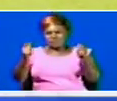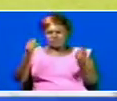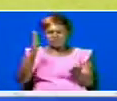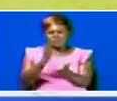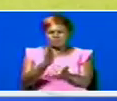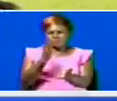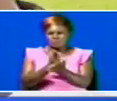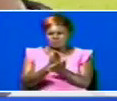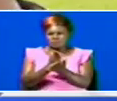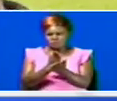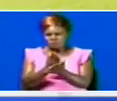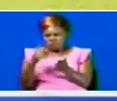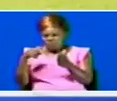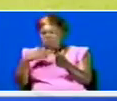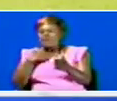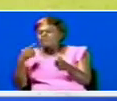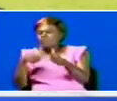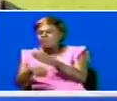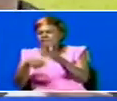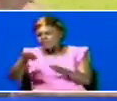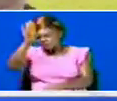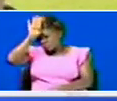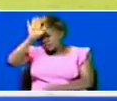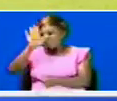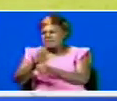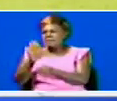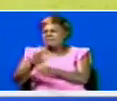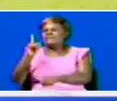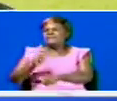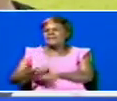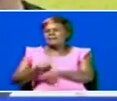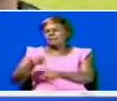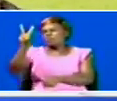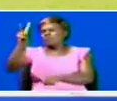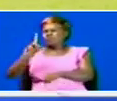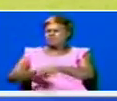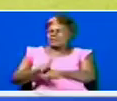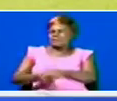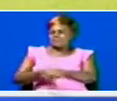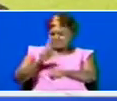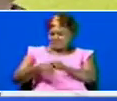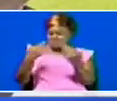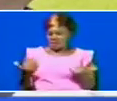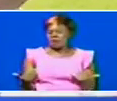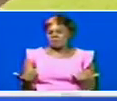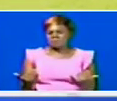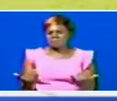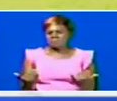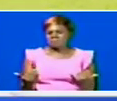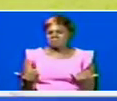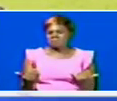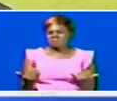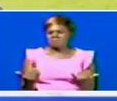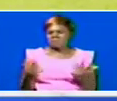we've been knocking to the doors in Dubai like, we've been runners-up like twice. And this time round, with the games